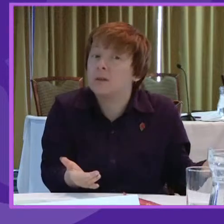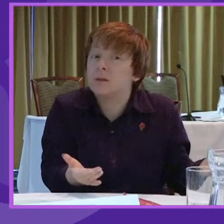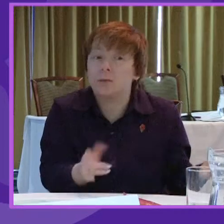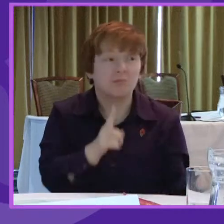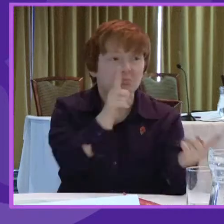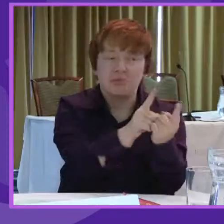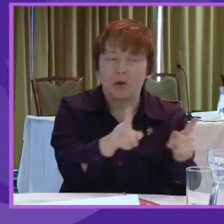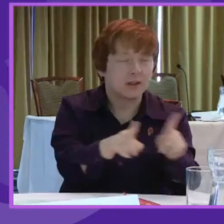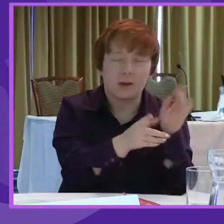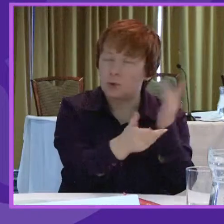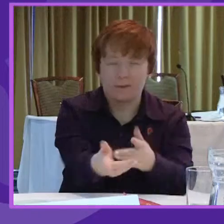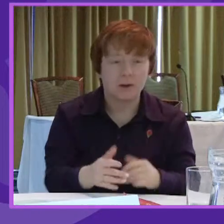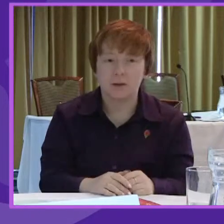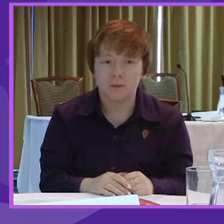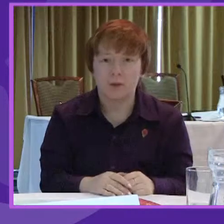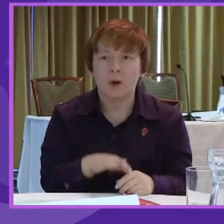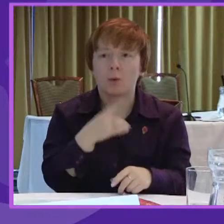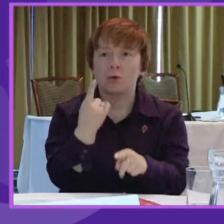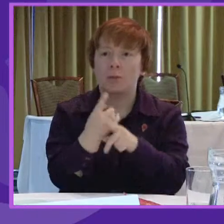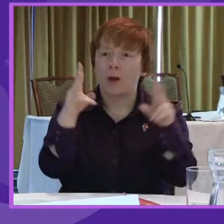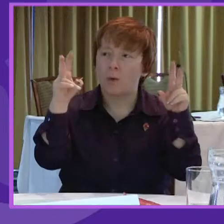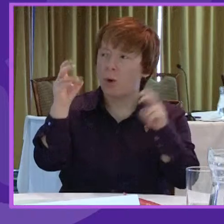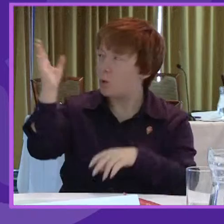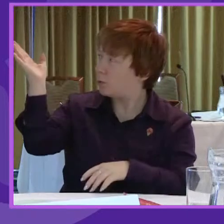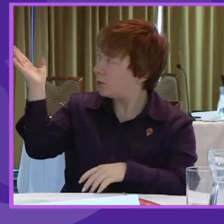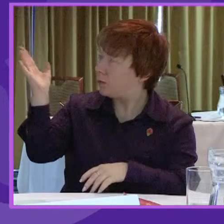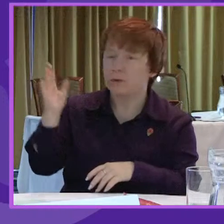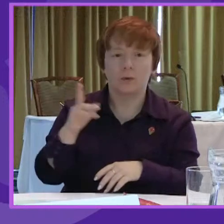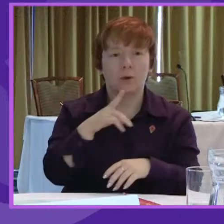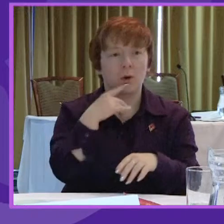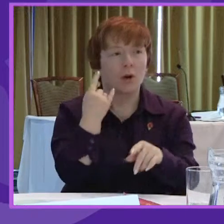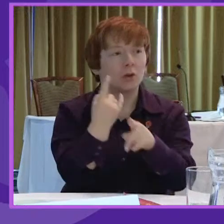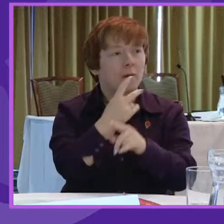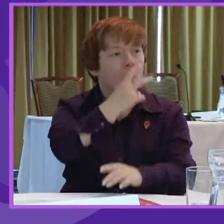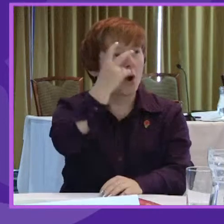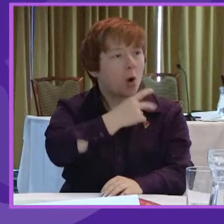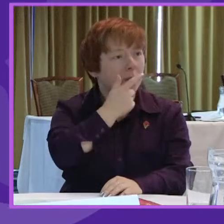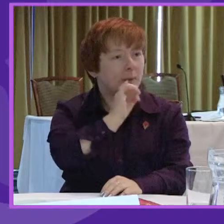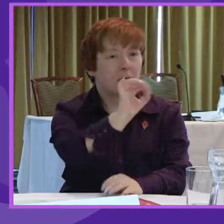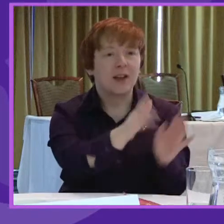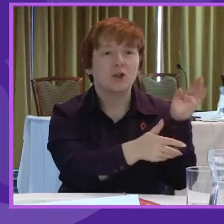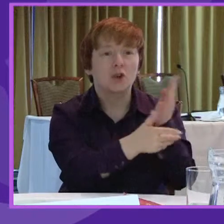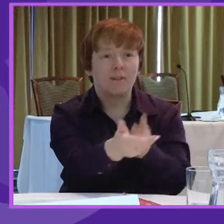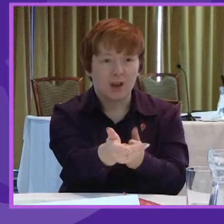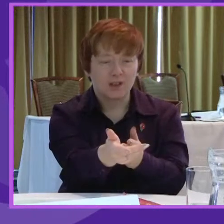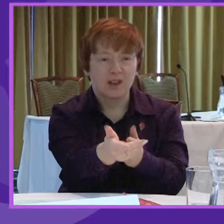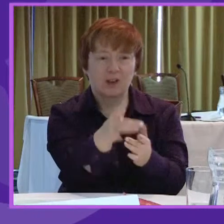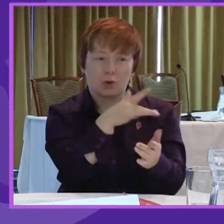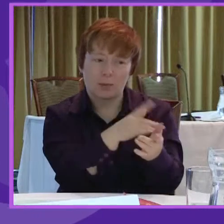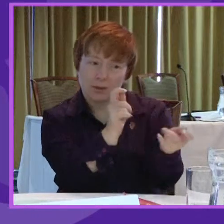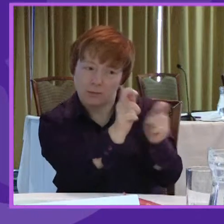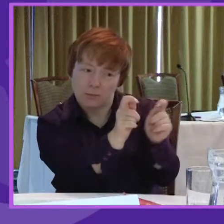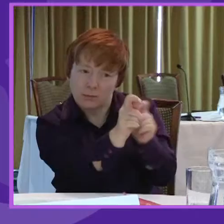be. Just wanted to mention this quote here, which talks about older people's services and the issue